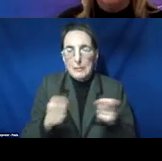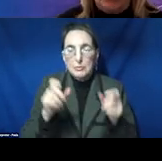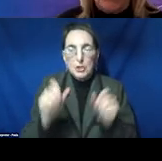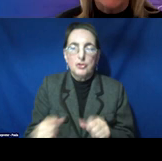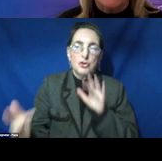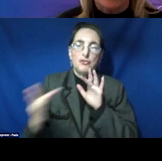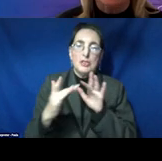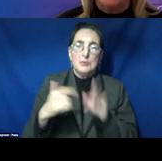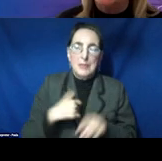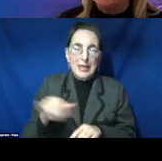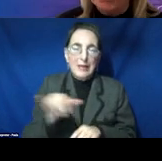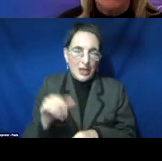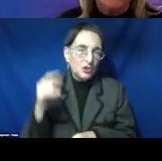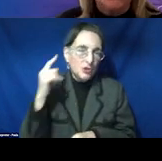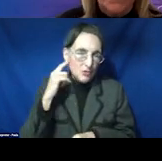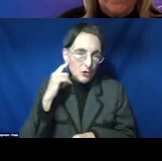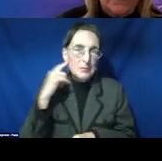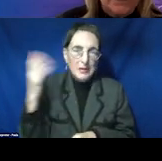before throughout this conference, at